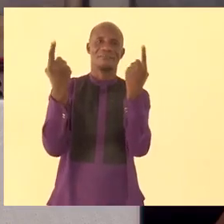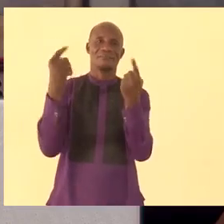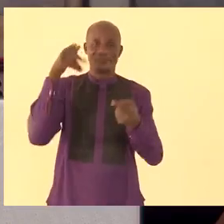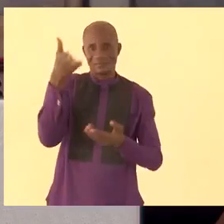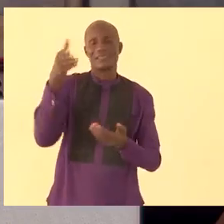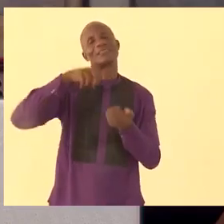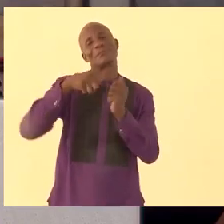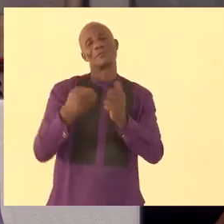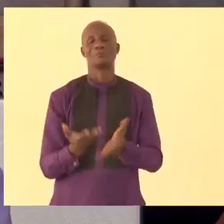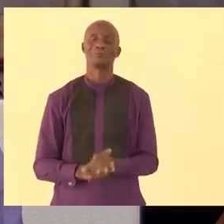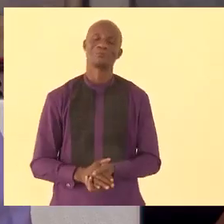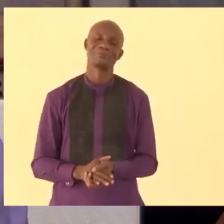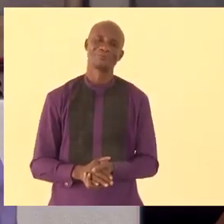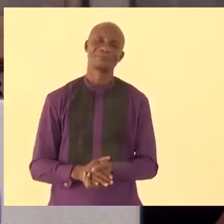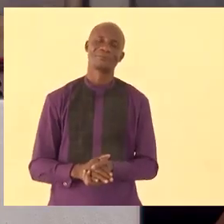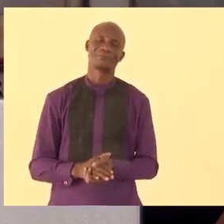That's a problem, isn't it?